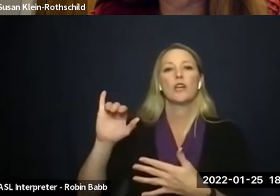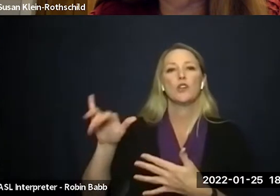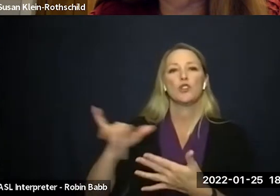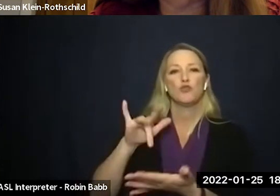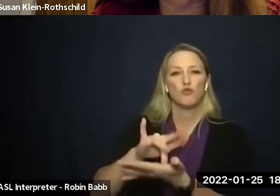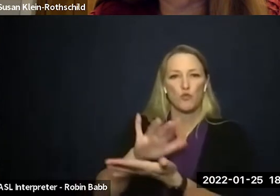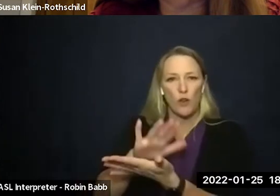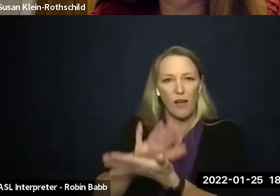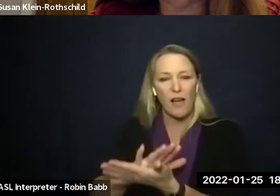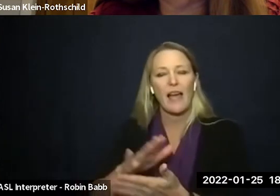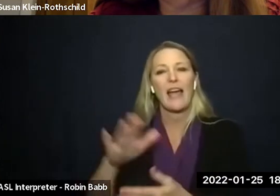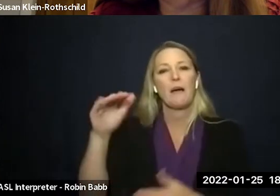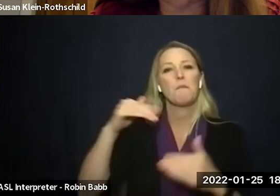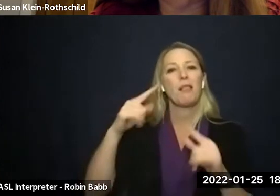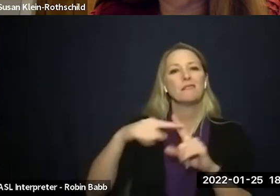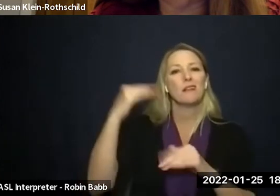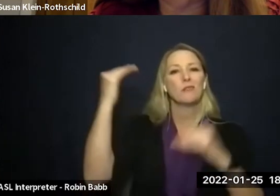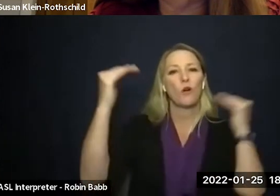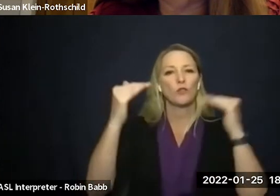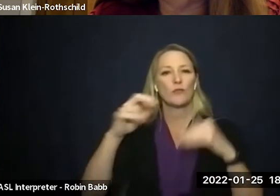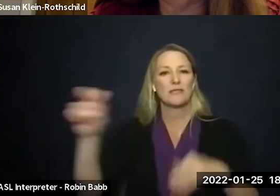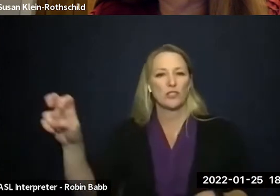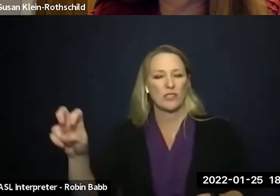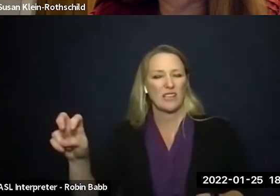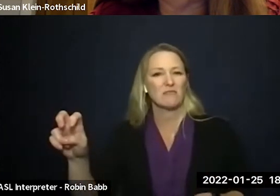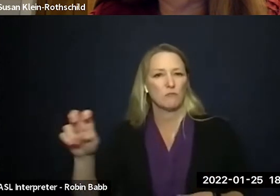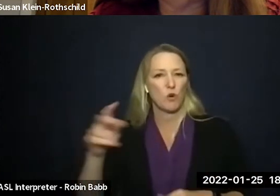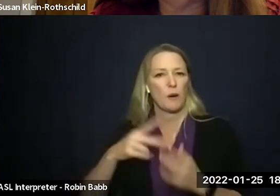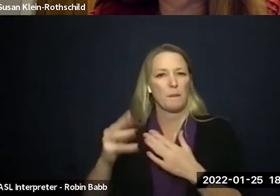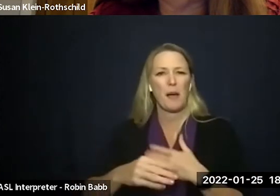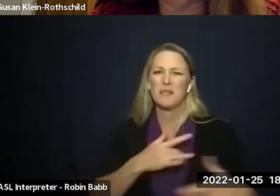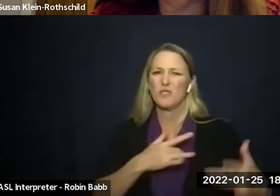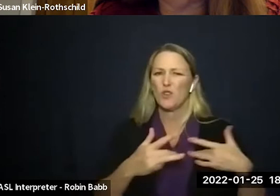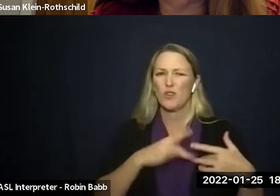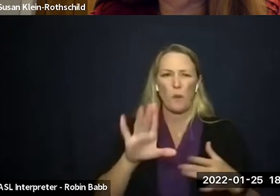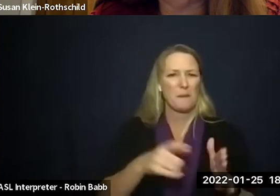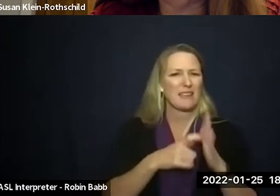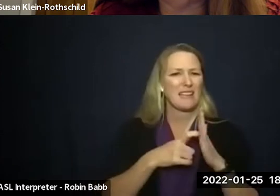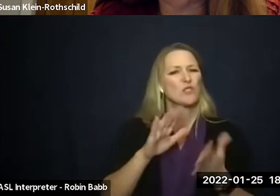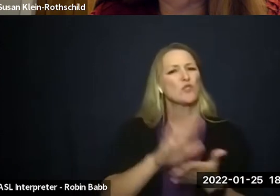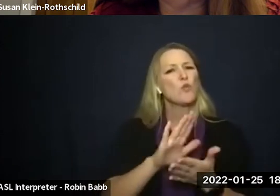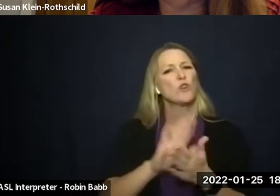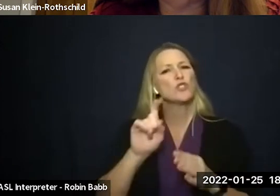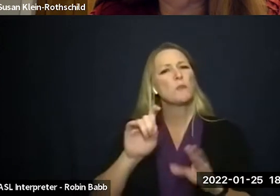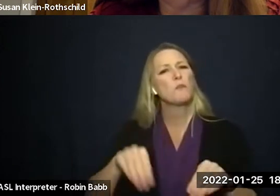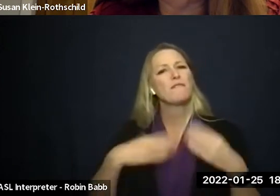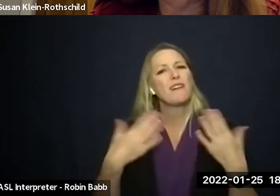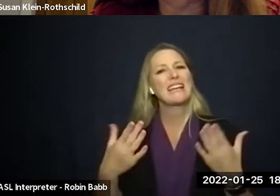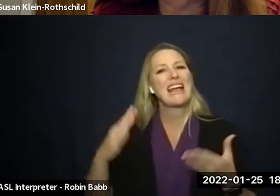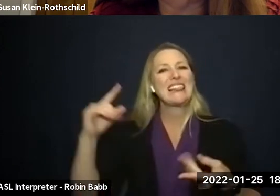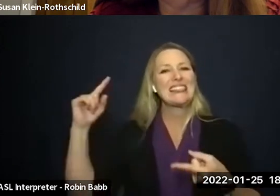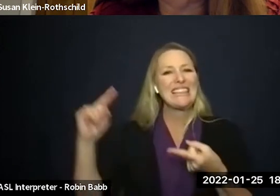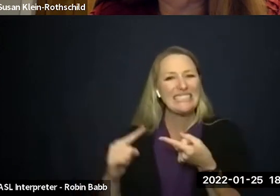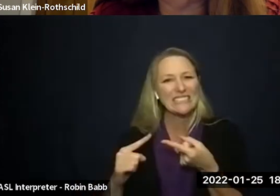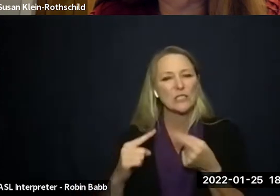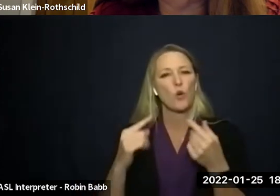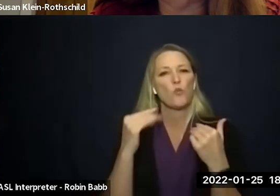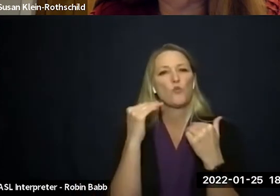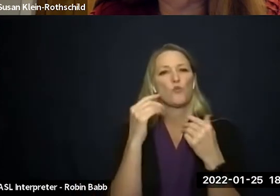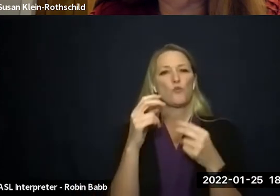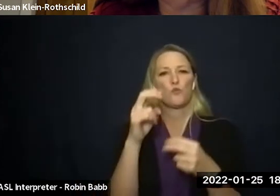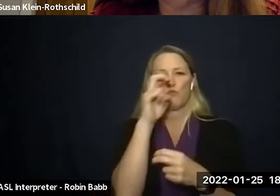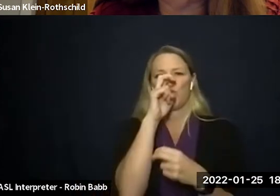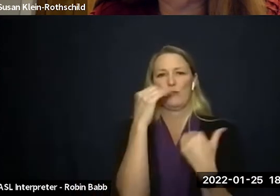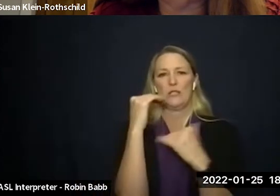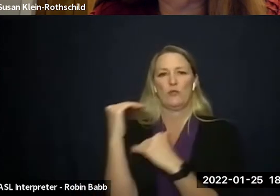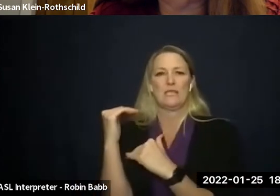i am extremely concerned with your mandate school is supposed to provide the least restrictive environment and you guys